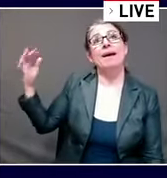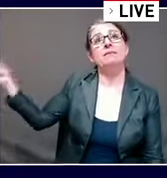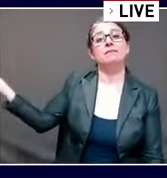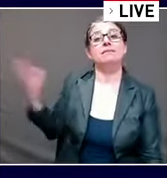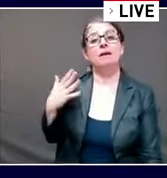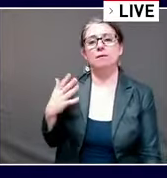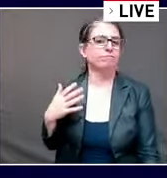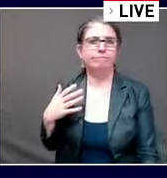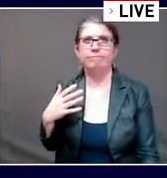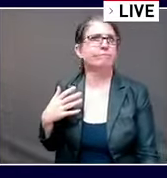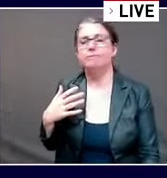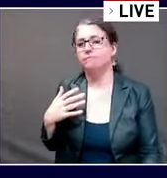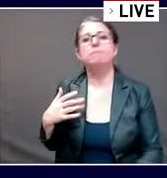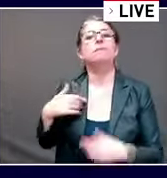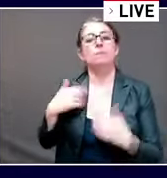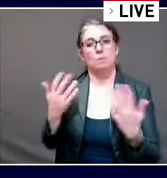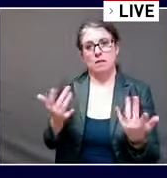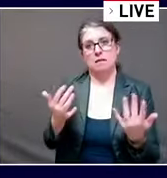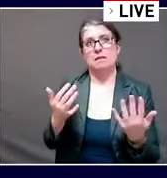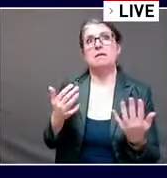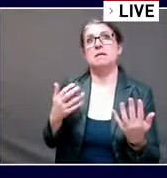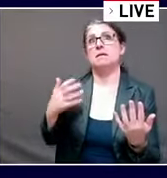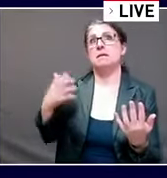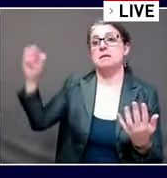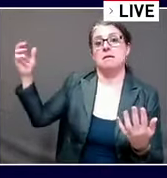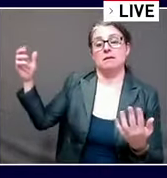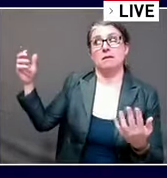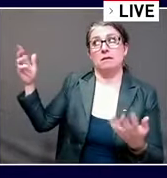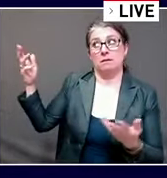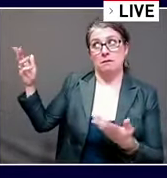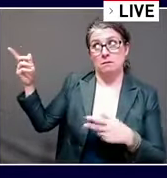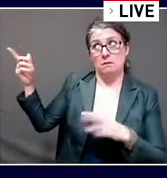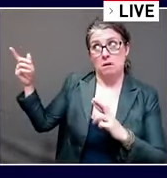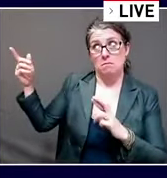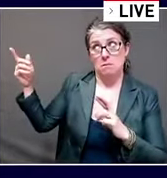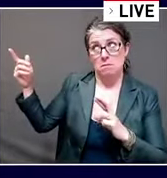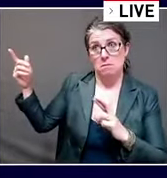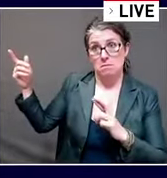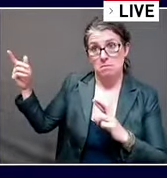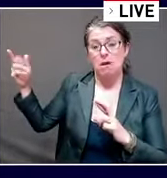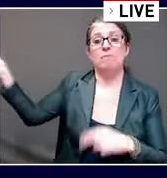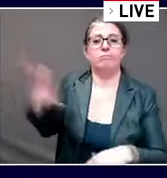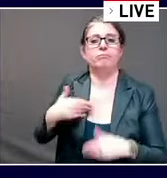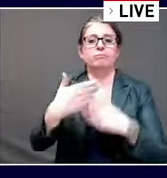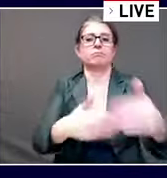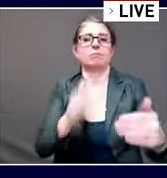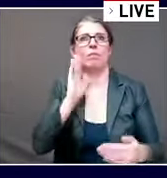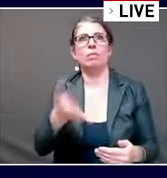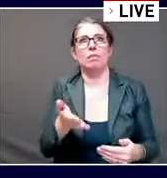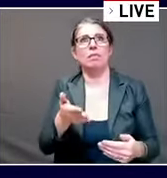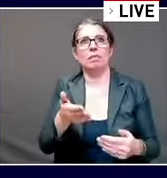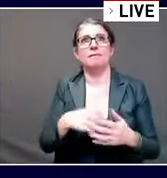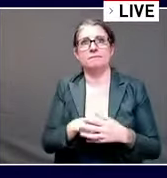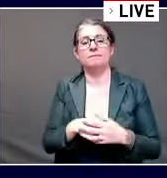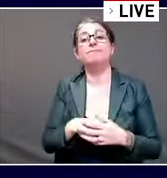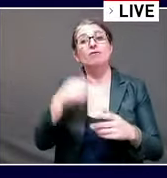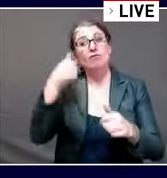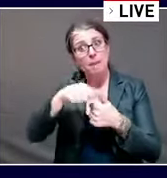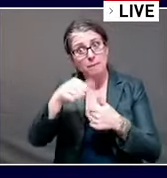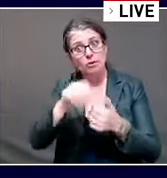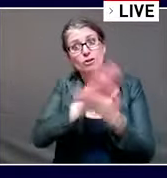the point where we're looking at how many vials can college X accommodate, things like that. So I think when the